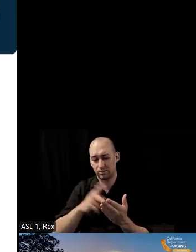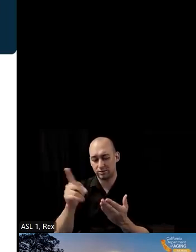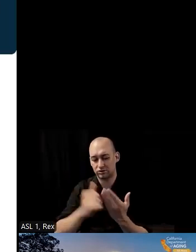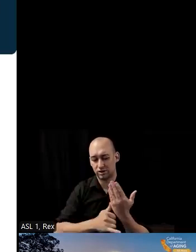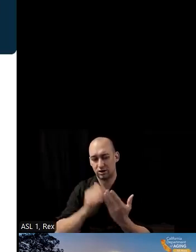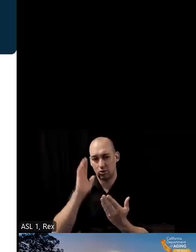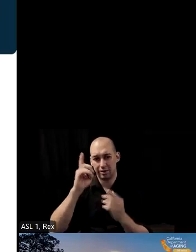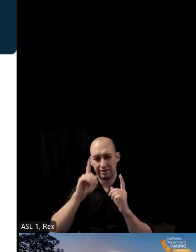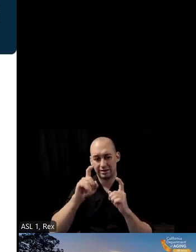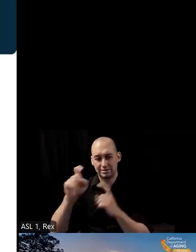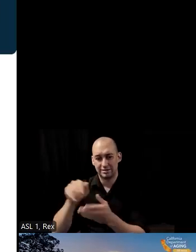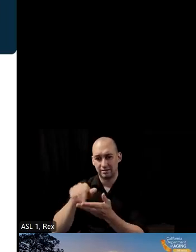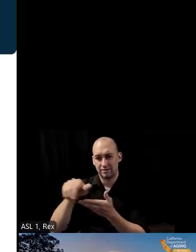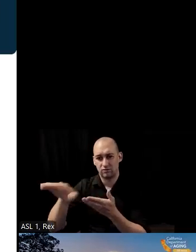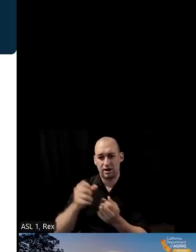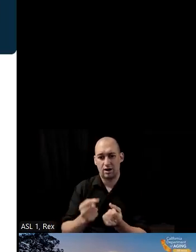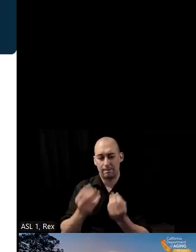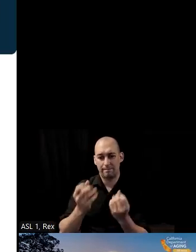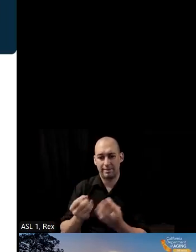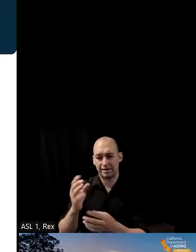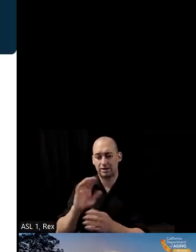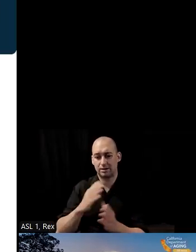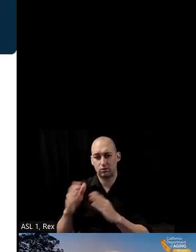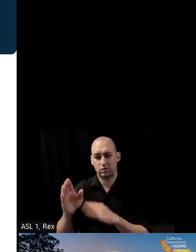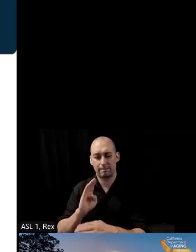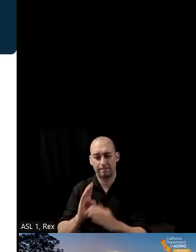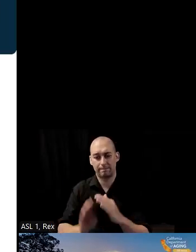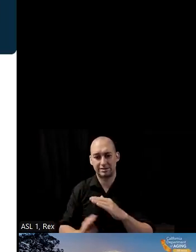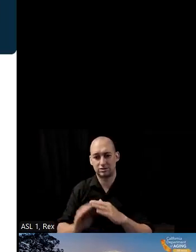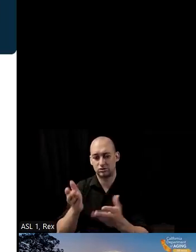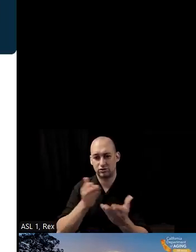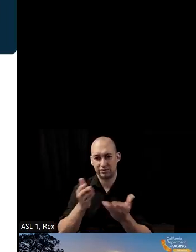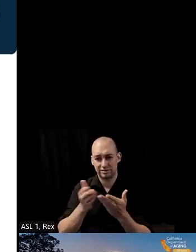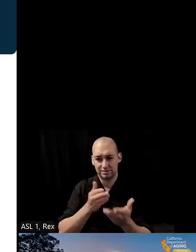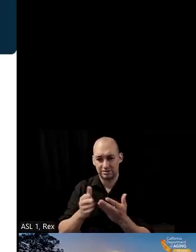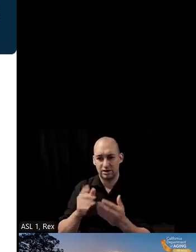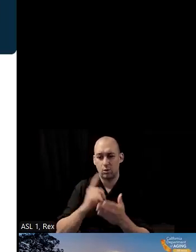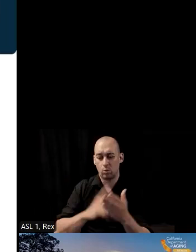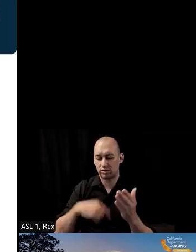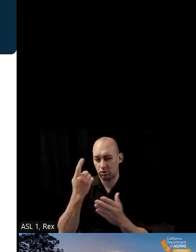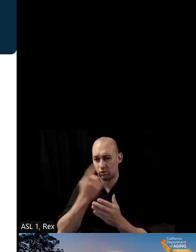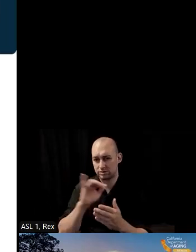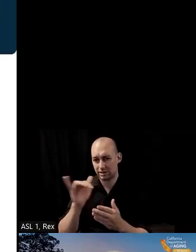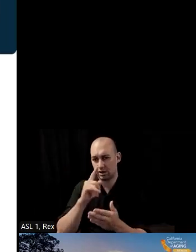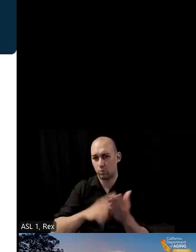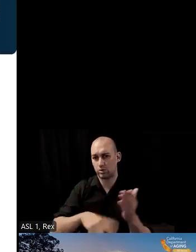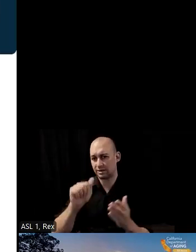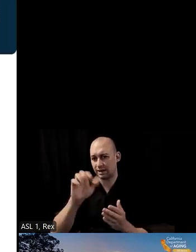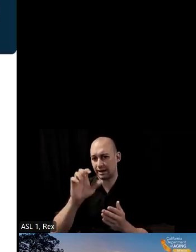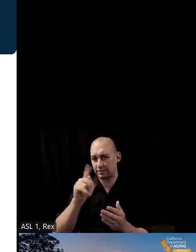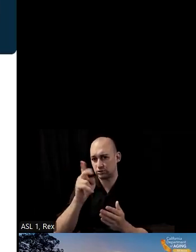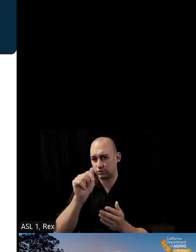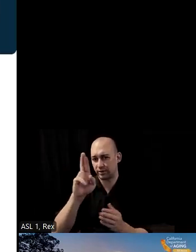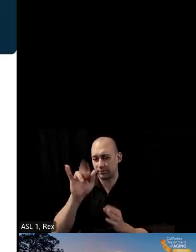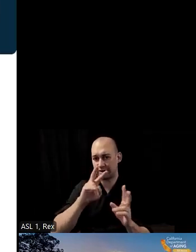test the delivery of home and community-based services in Medicare, what that could look like, and what the actuarial analysis of it. Even if